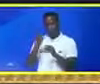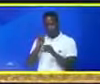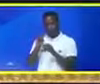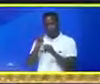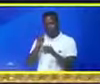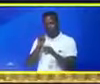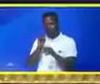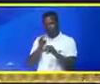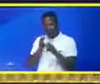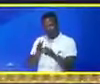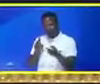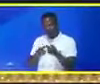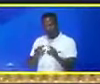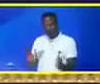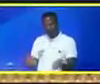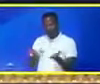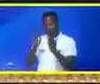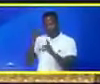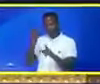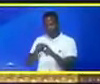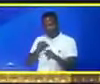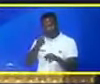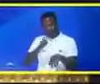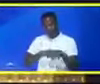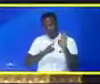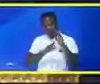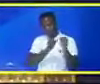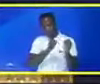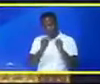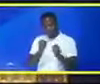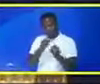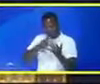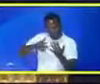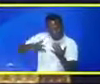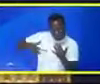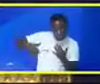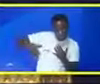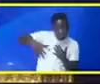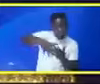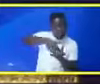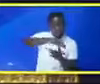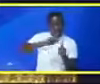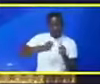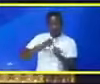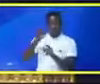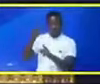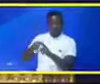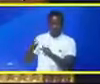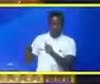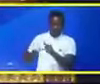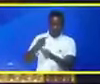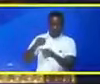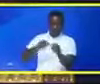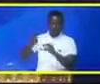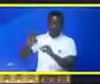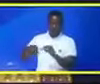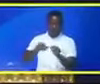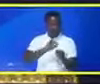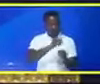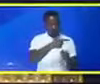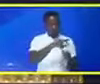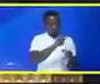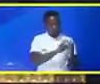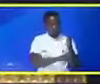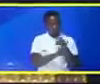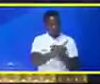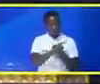word. Every time God's power is about to move, his word will first move. The Bible says in Genesis chapter 1